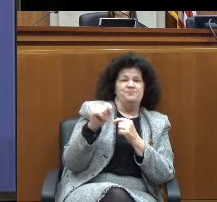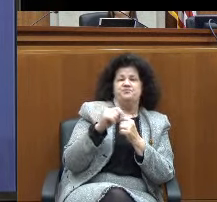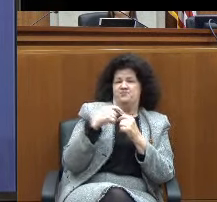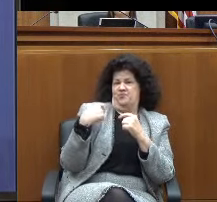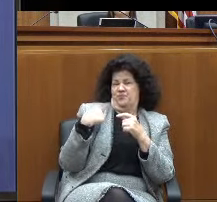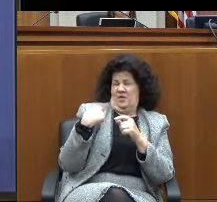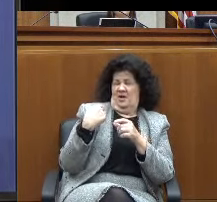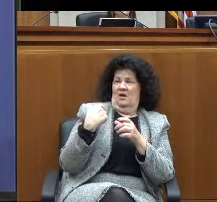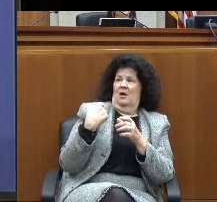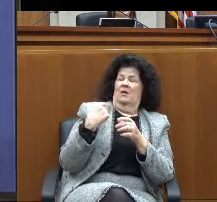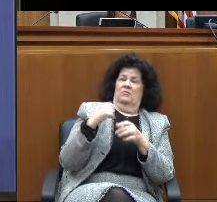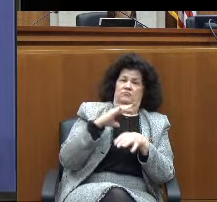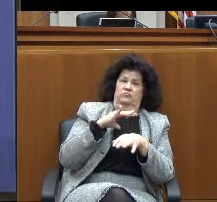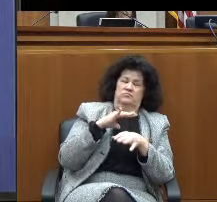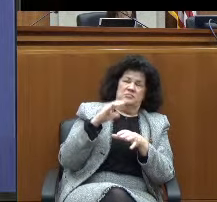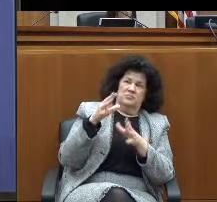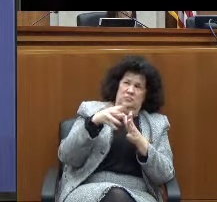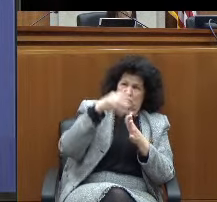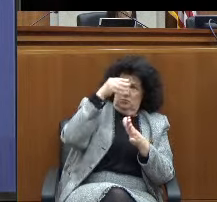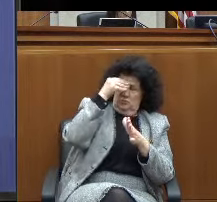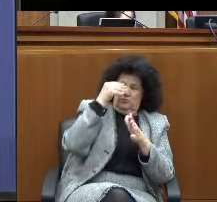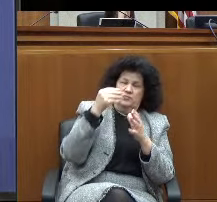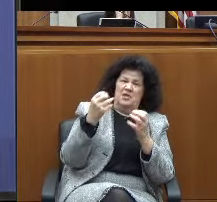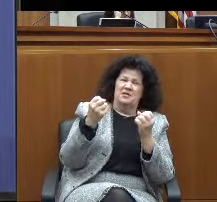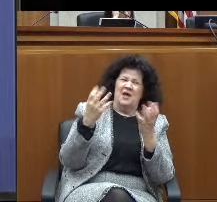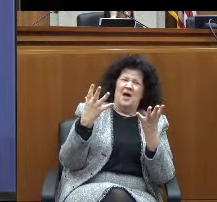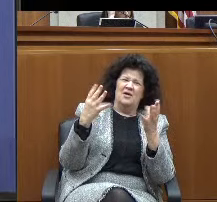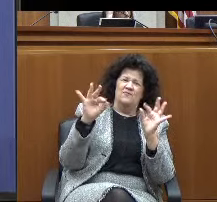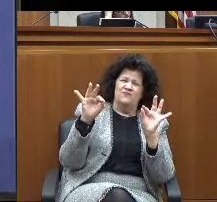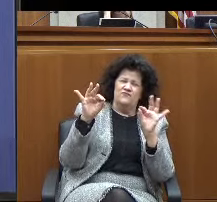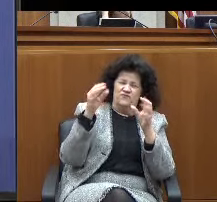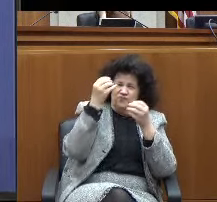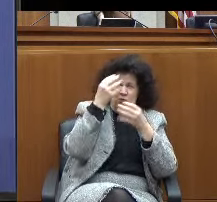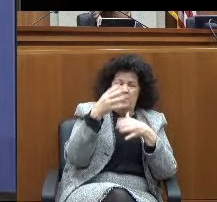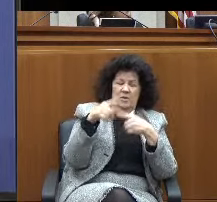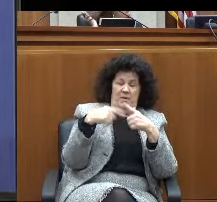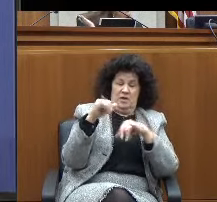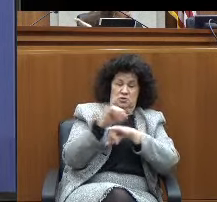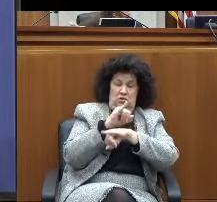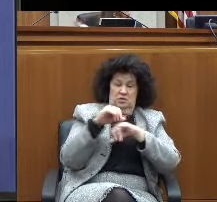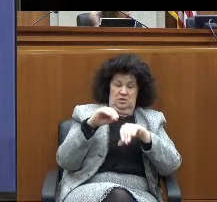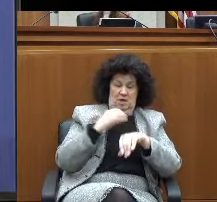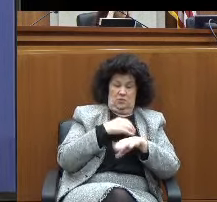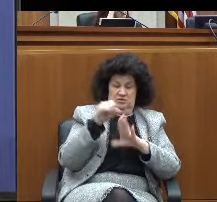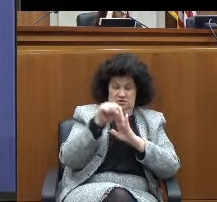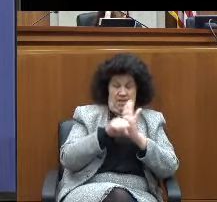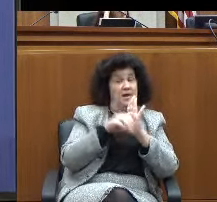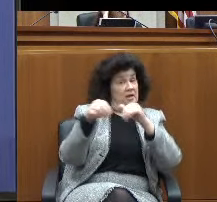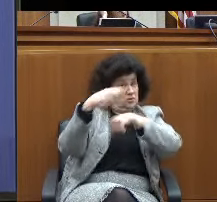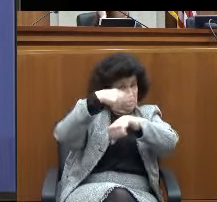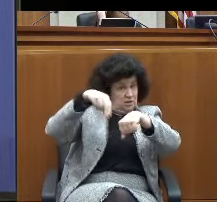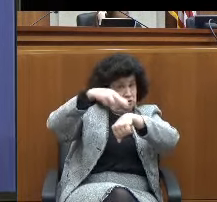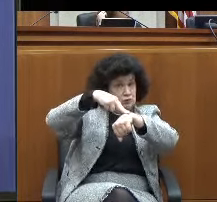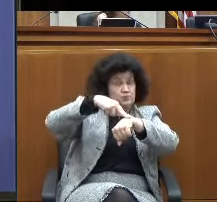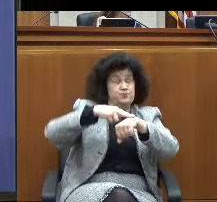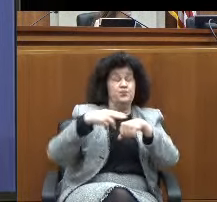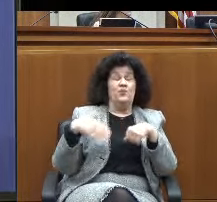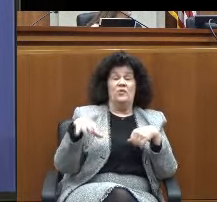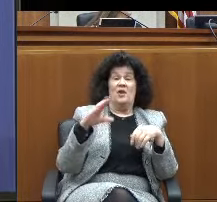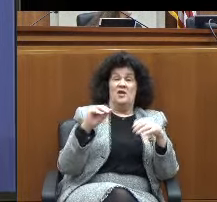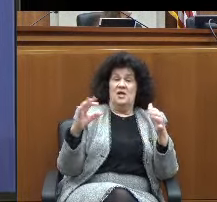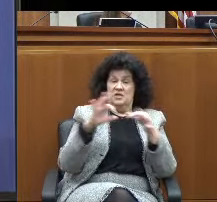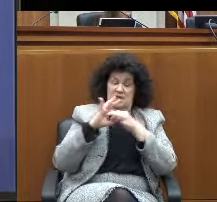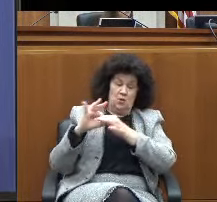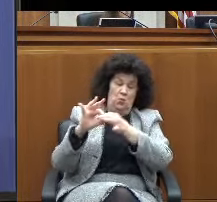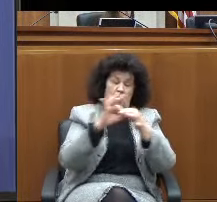where I got to listen to a lot of key information about internships in our state and actually nationwide, and network with business